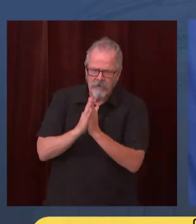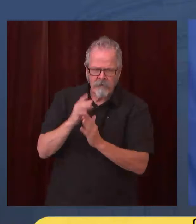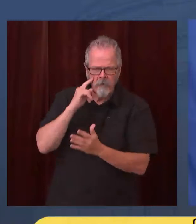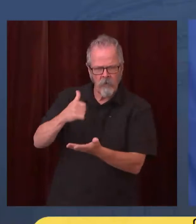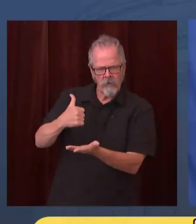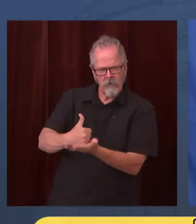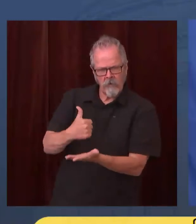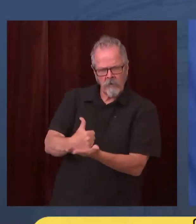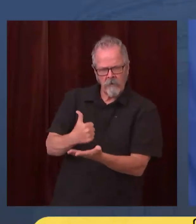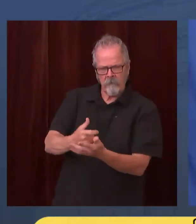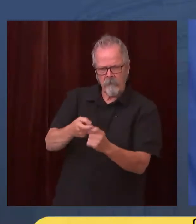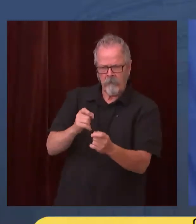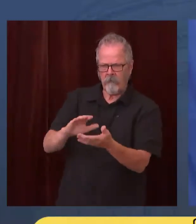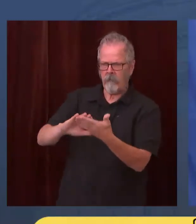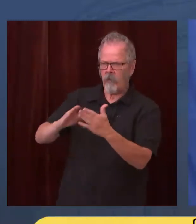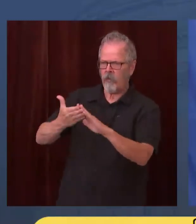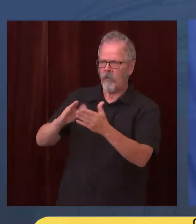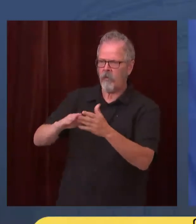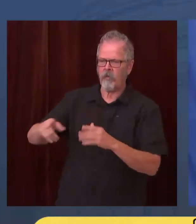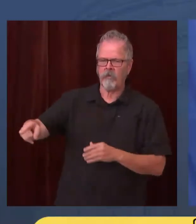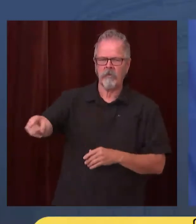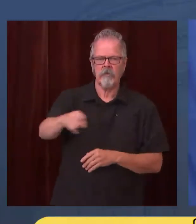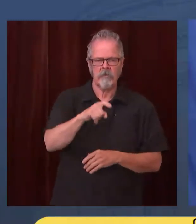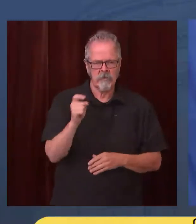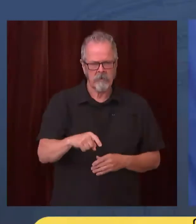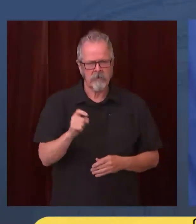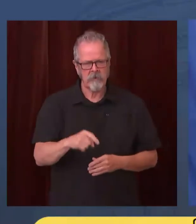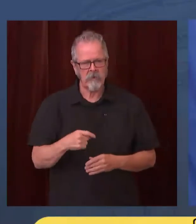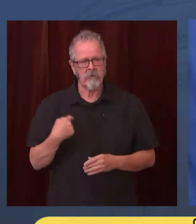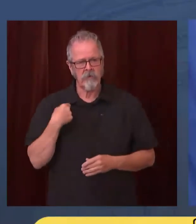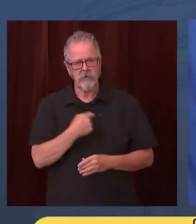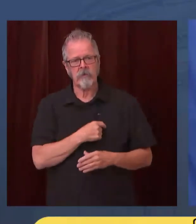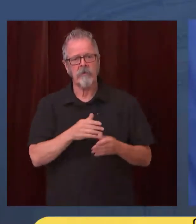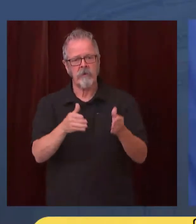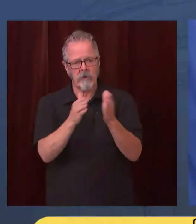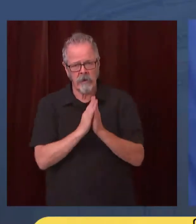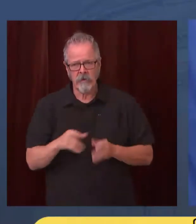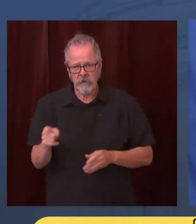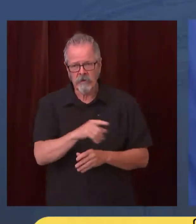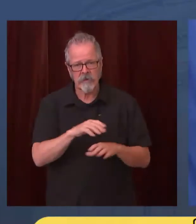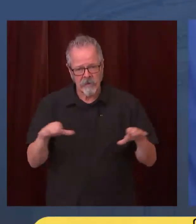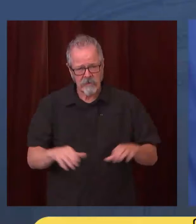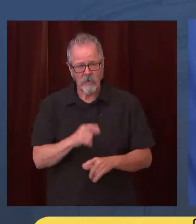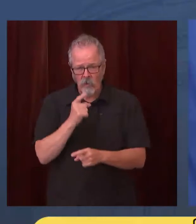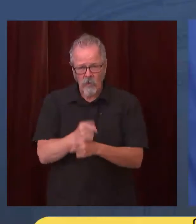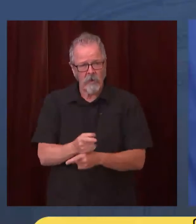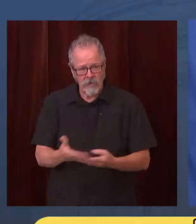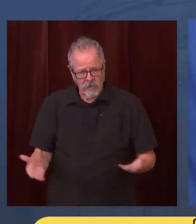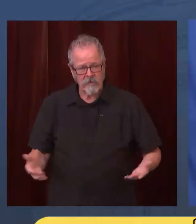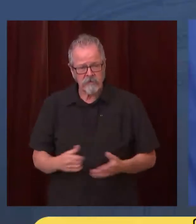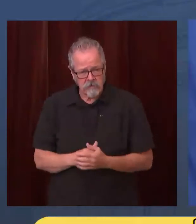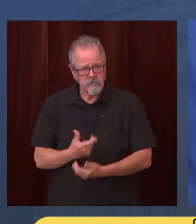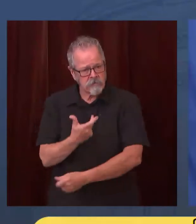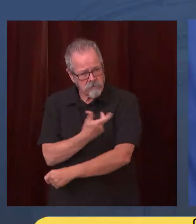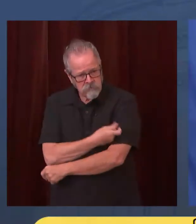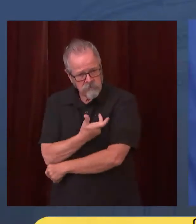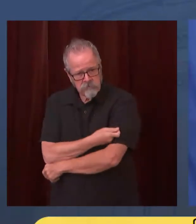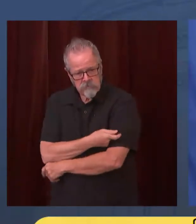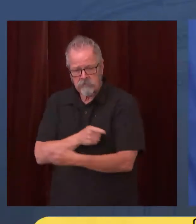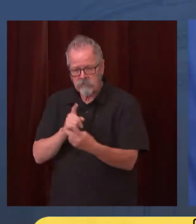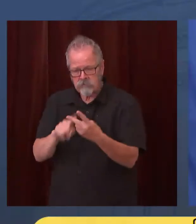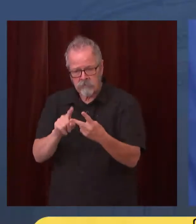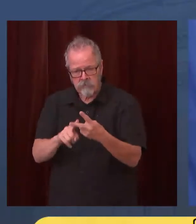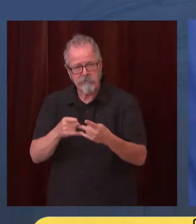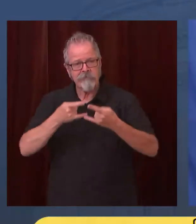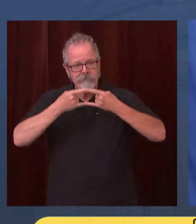right thing by getting vaccinated, masking up, and certainly doing everything they can to champion the cause